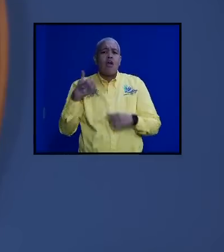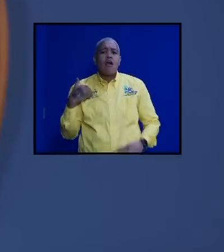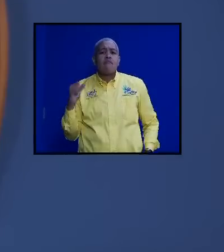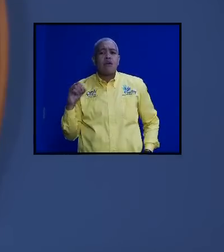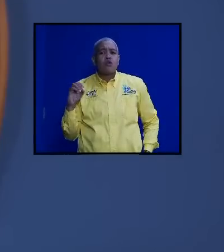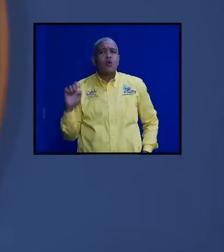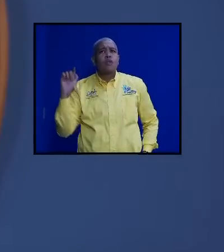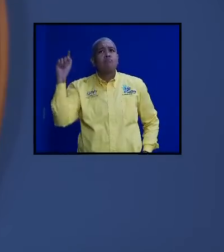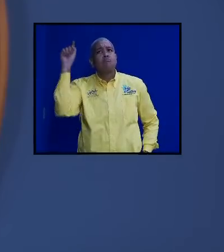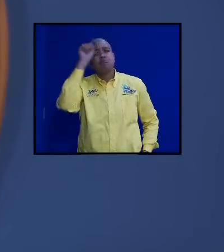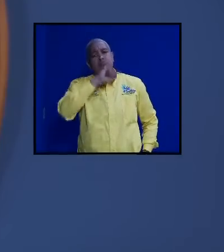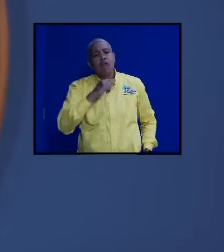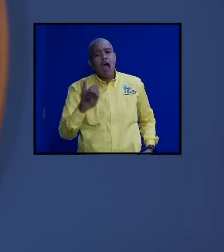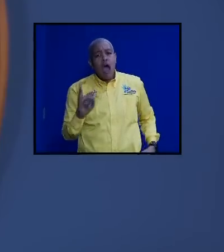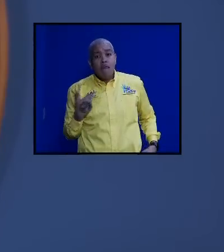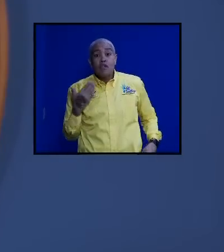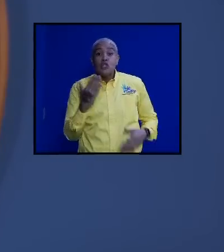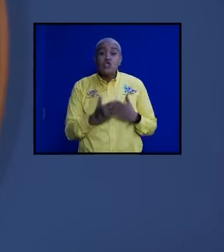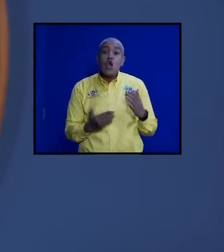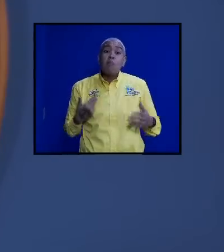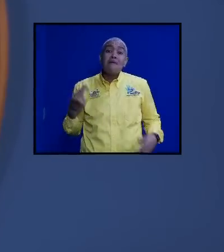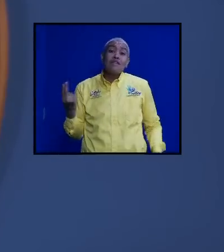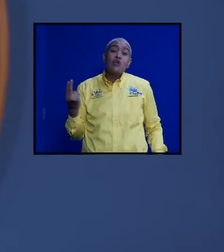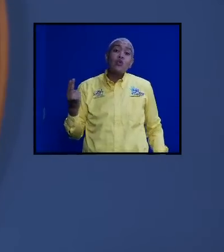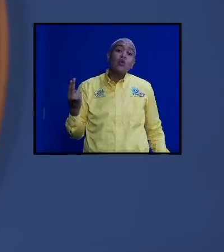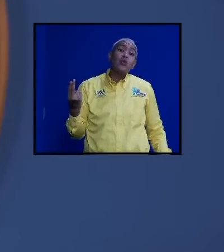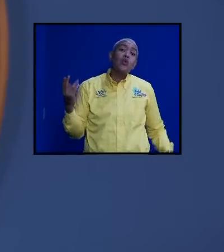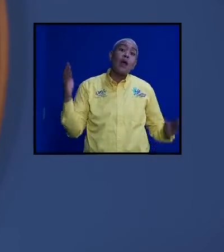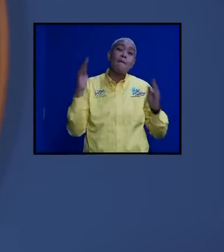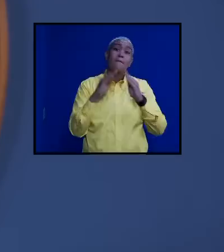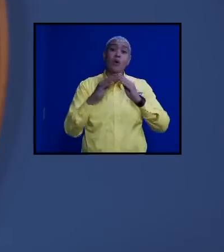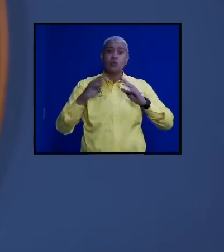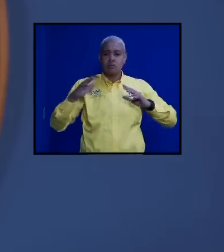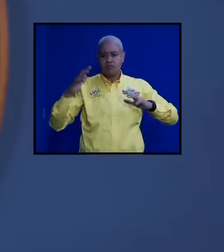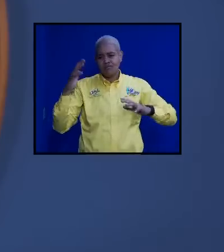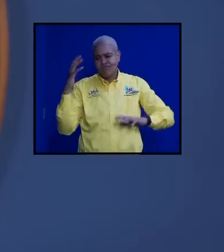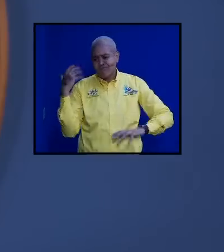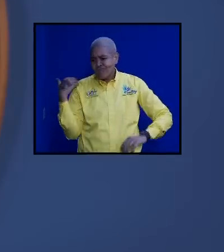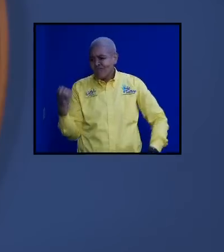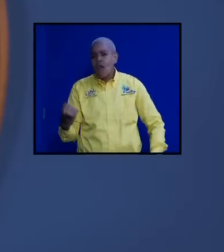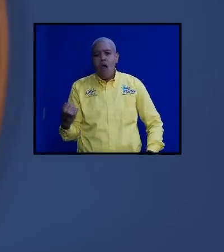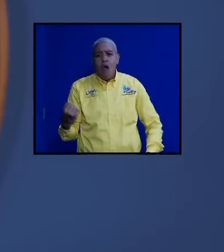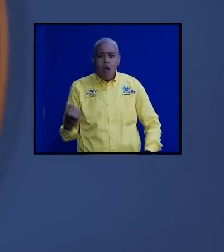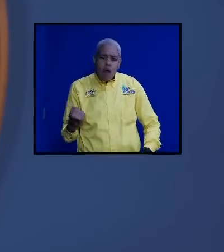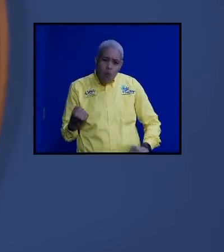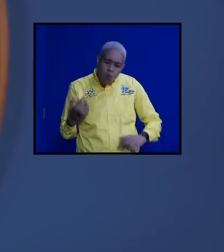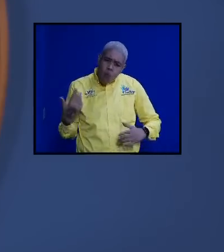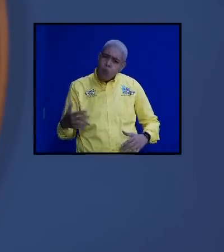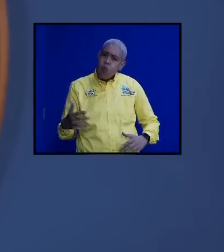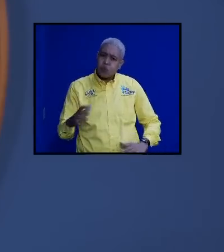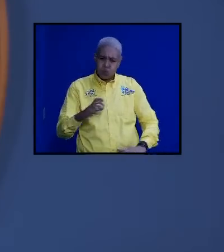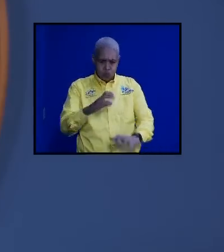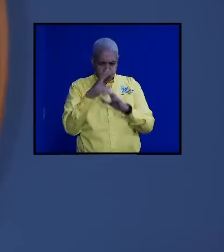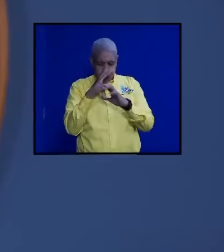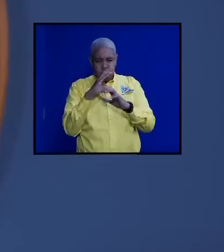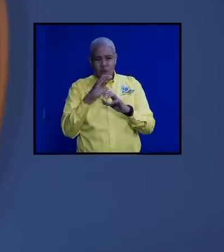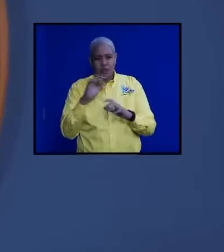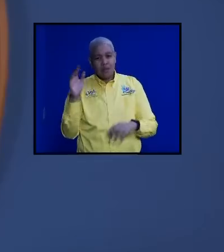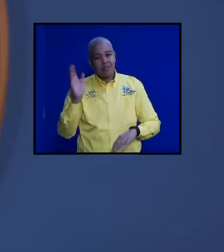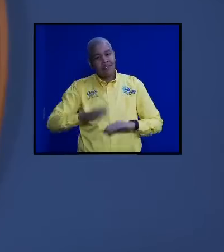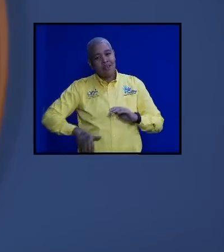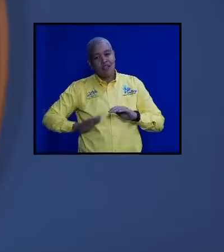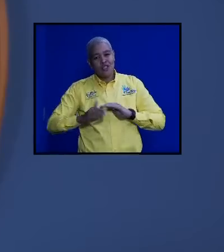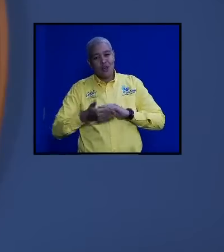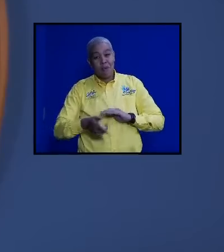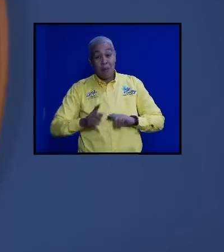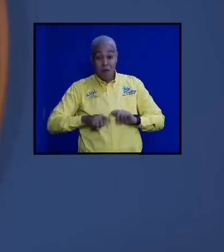SOEs. Some of them have used it in far more draconian ways than we have. But they are not relying on